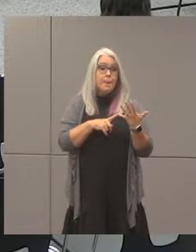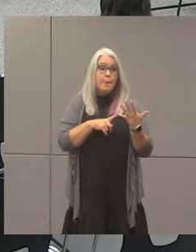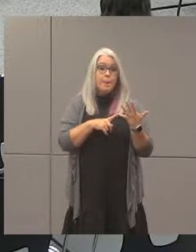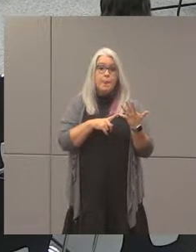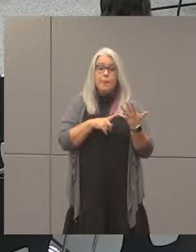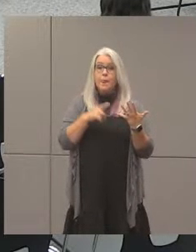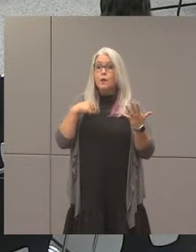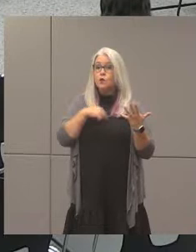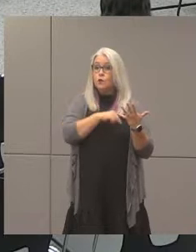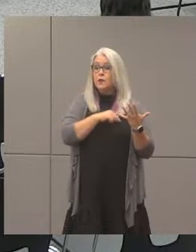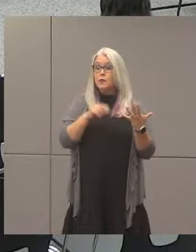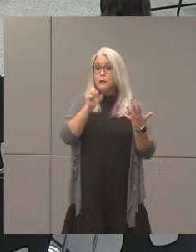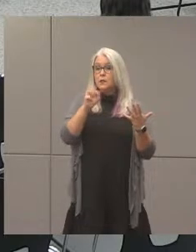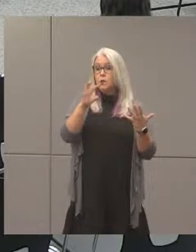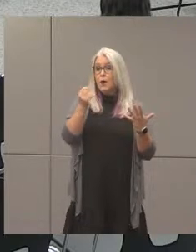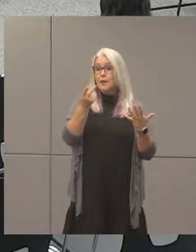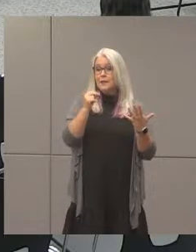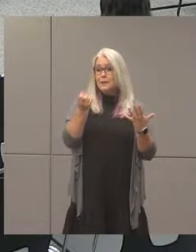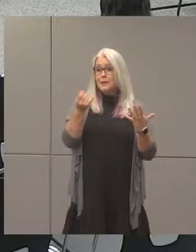Trustee Swanson.